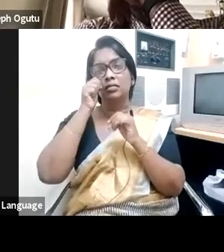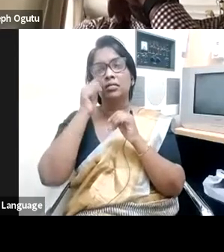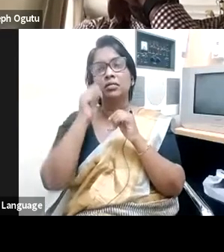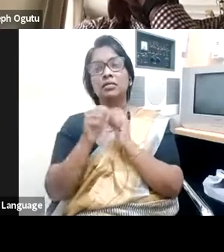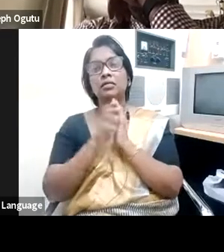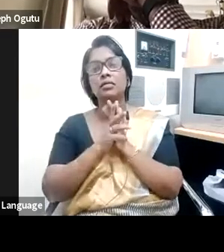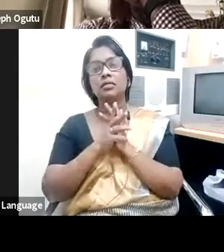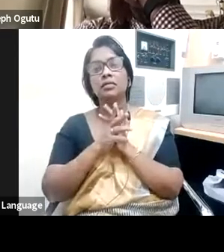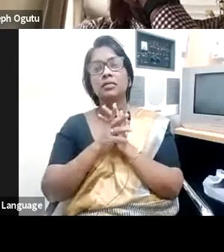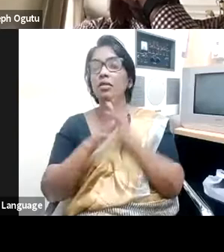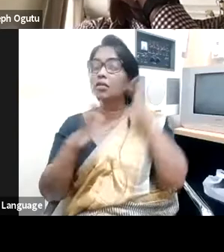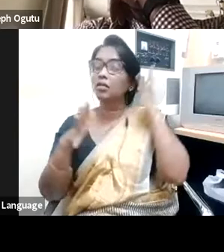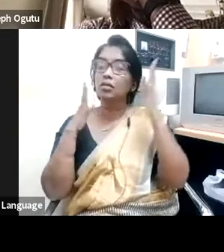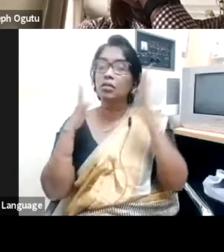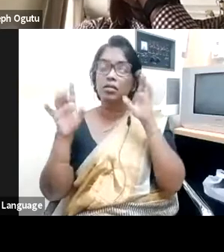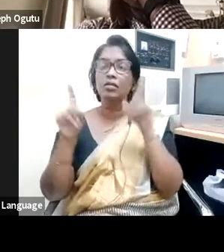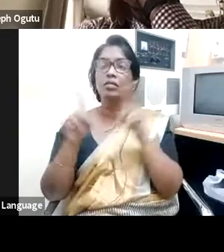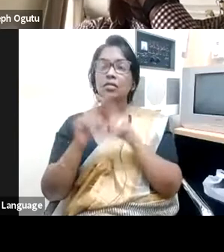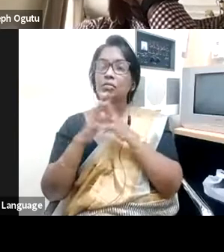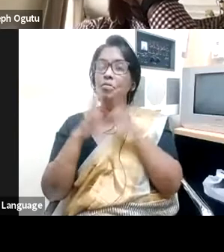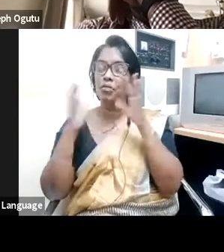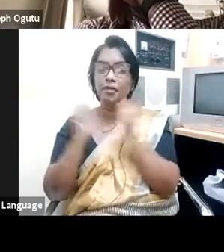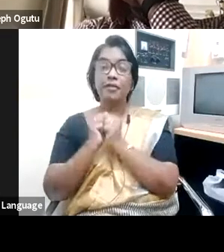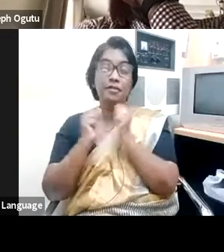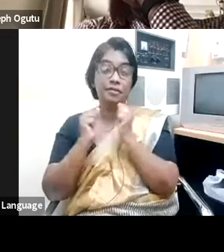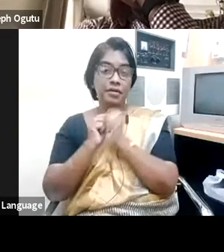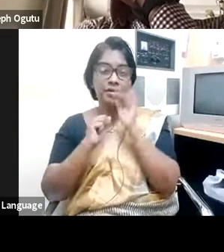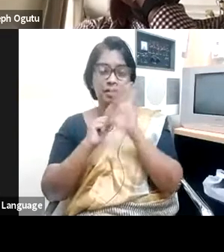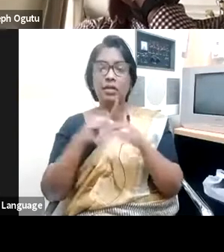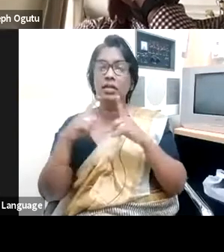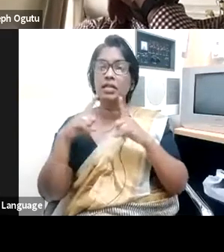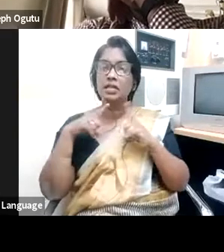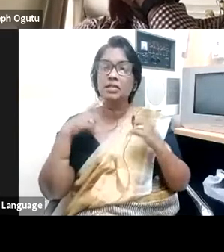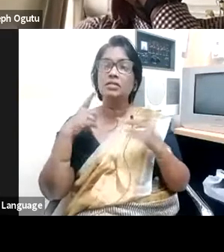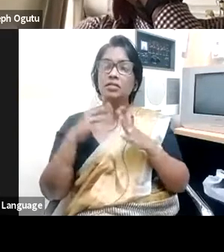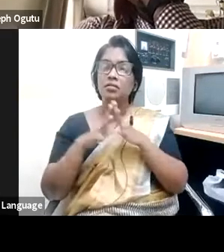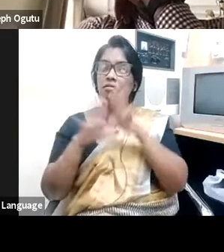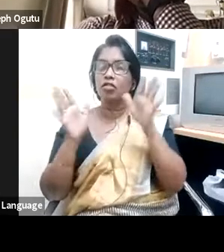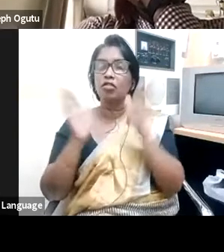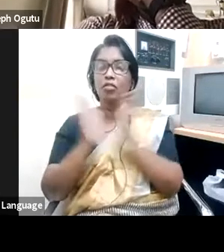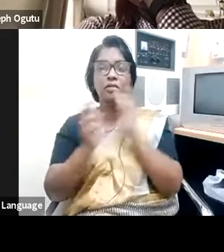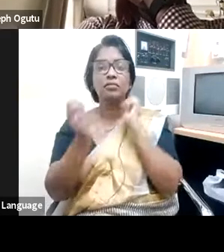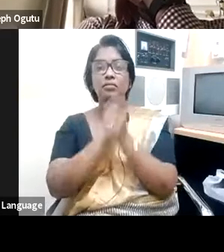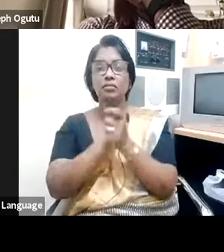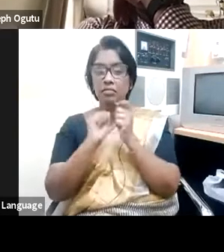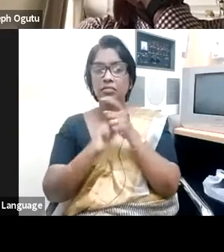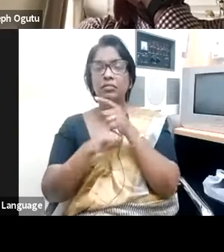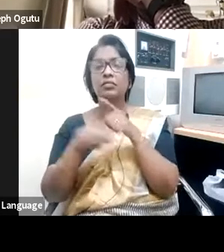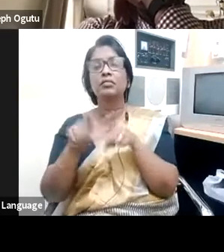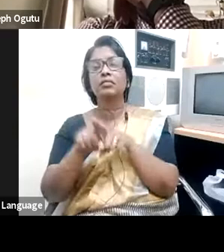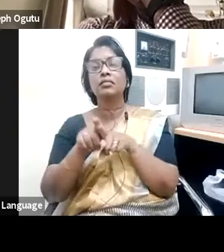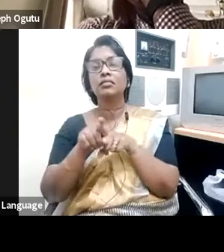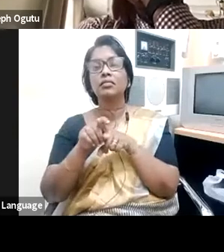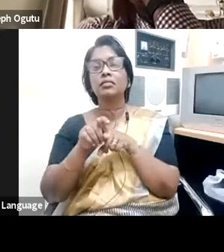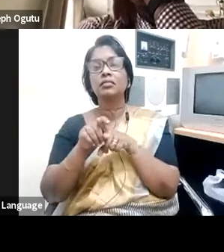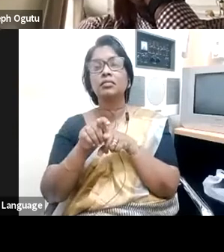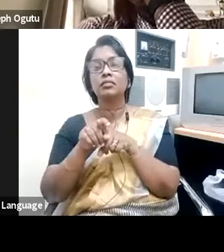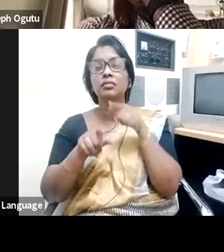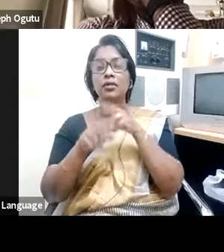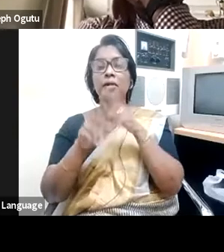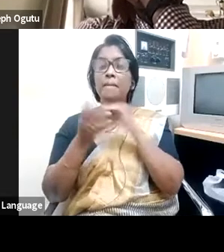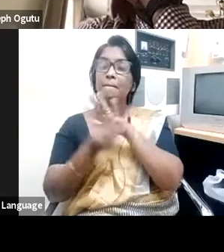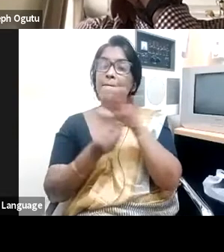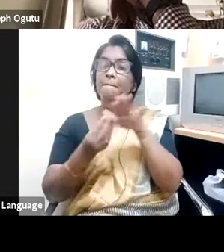a significant difference in people's lives, and by extension, in also improving the environmental impact of the industry in general. So that would be